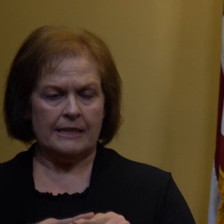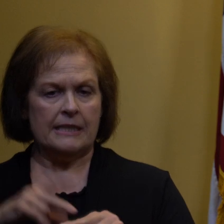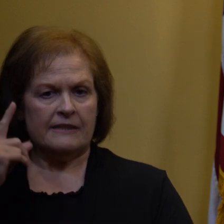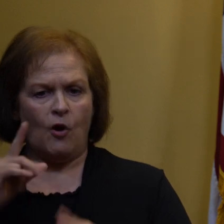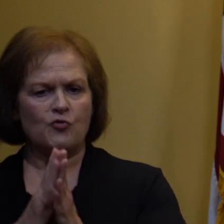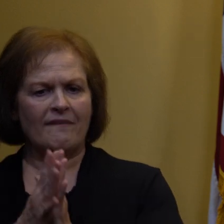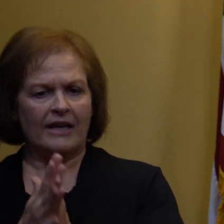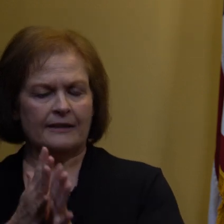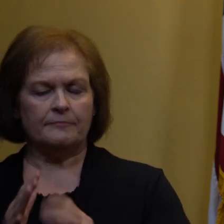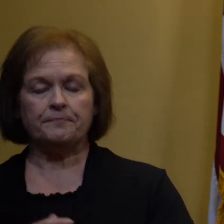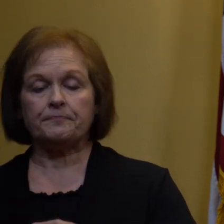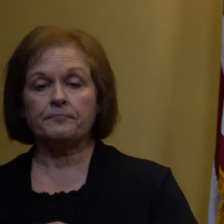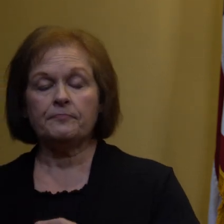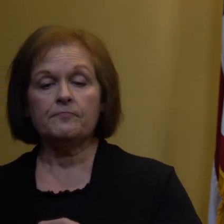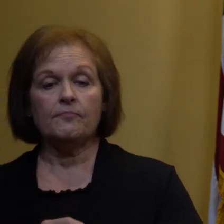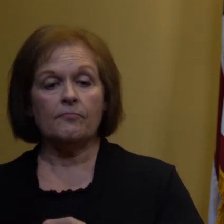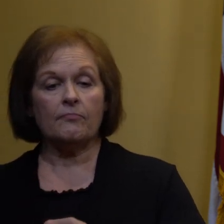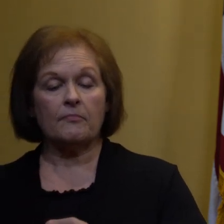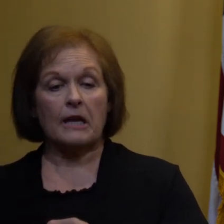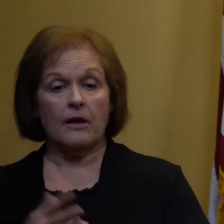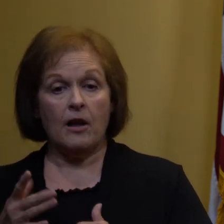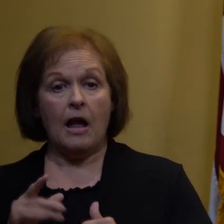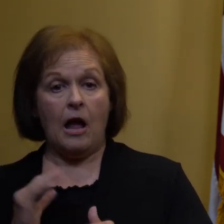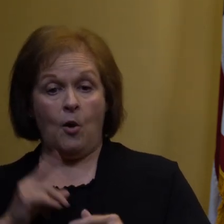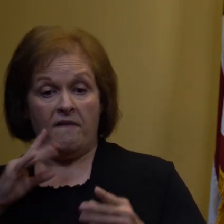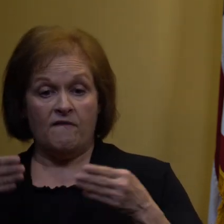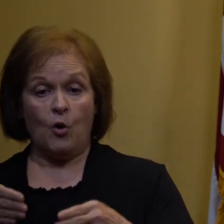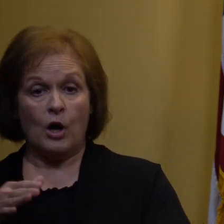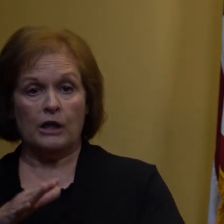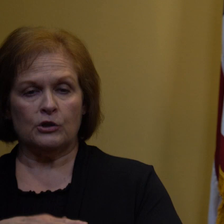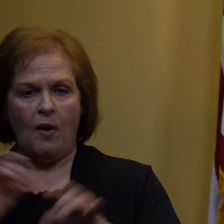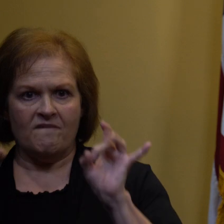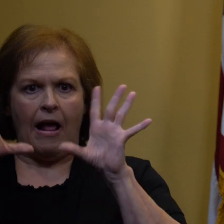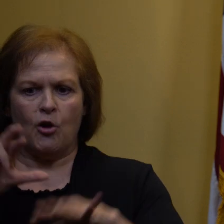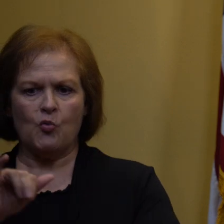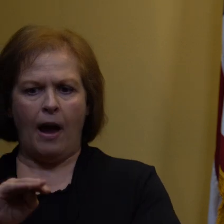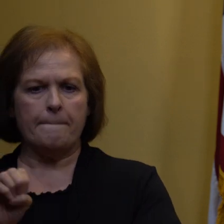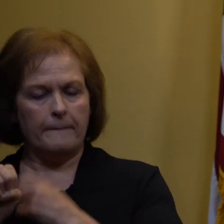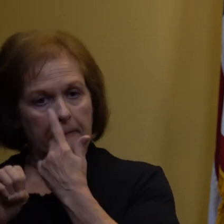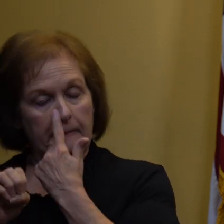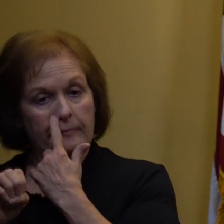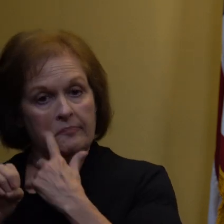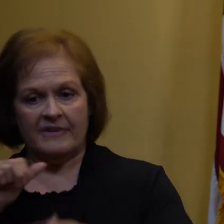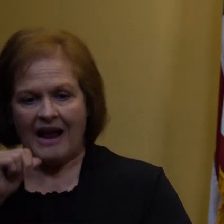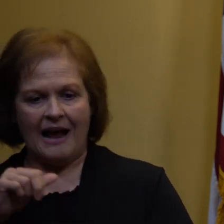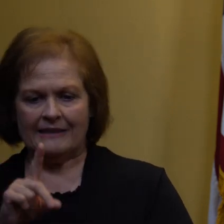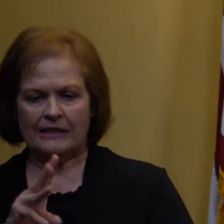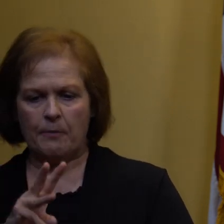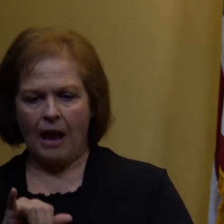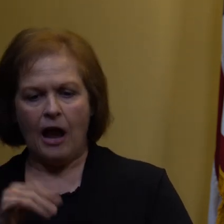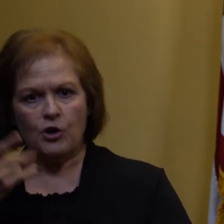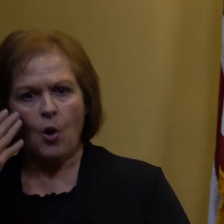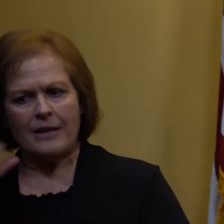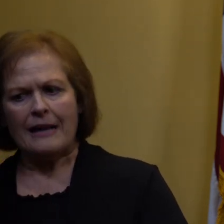traffic? Sure. So first of all, our focus is on violent crime and not that DWIs. We